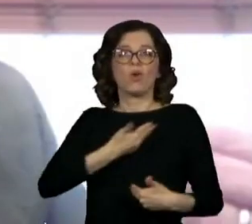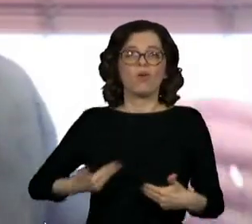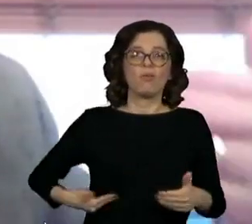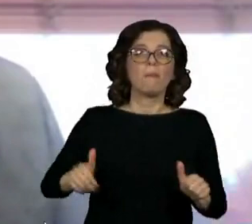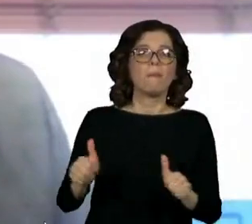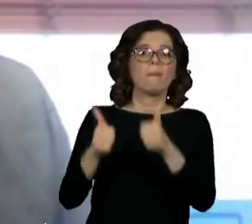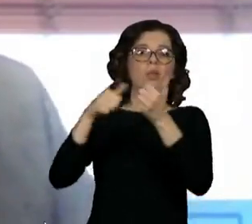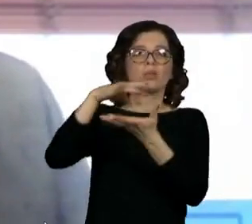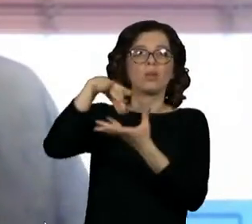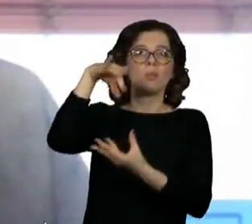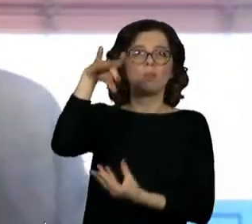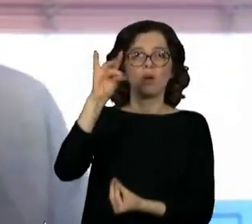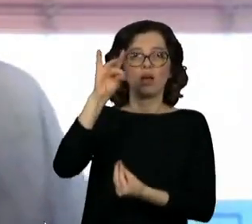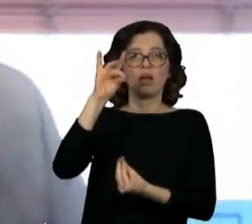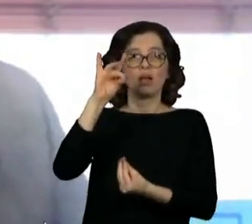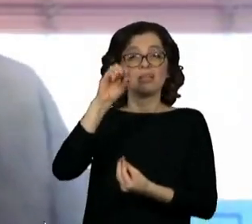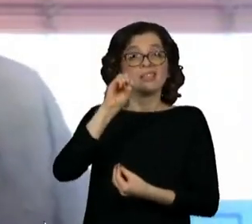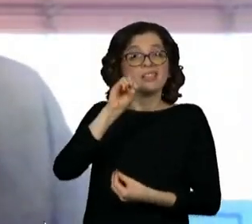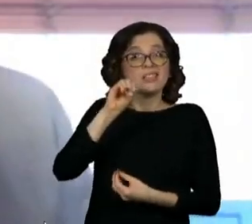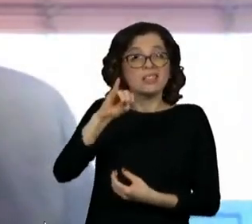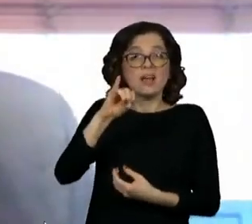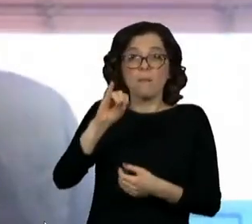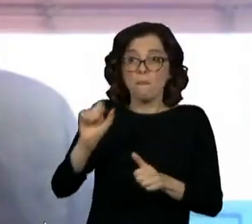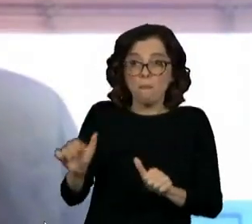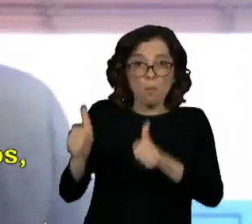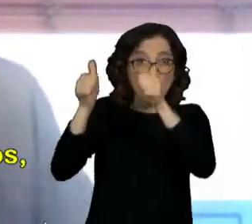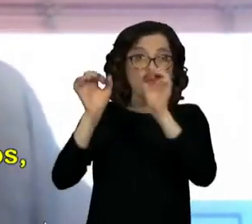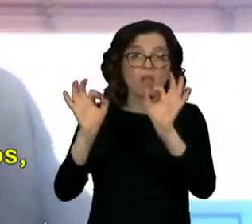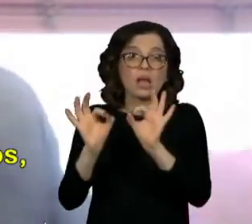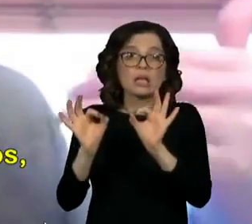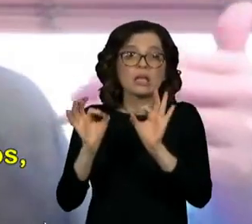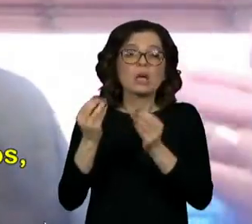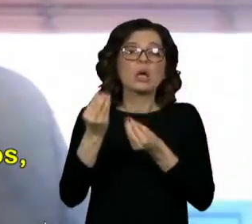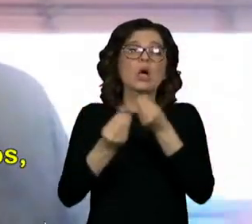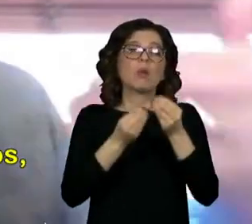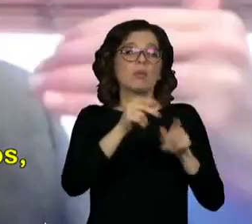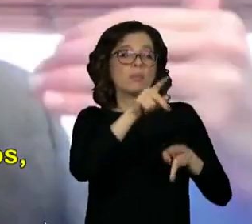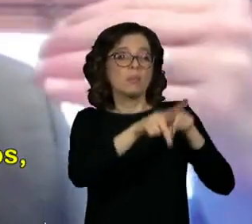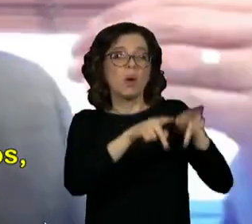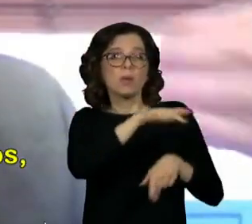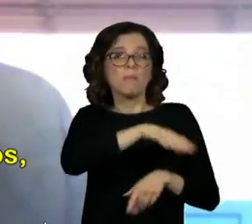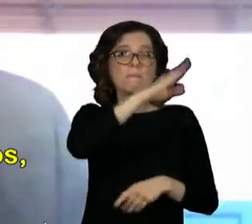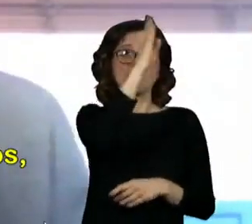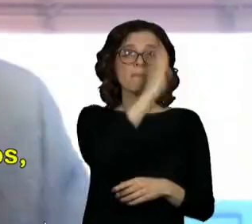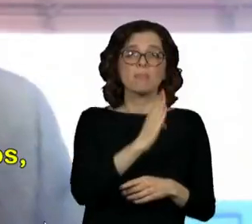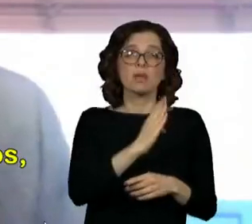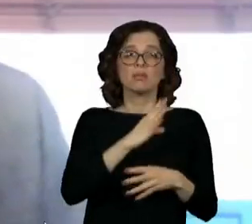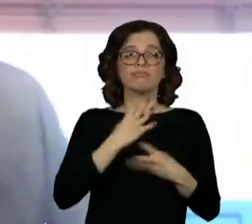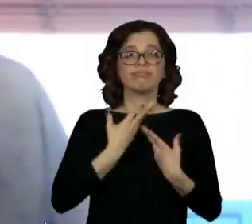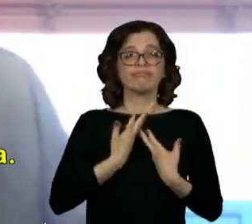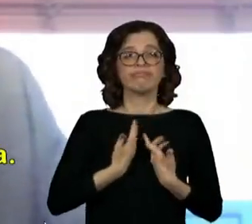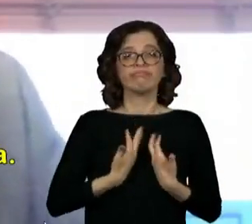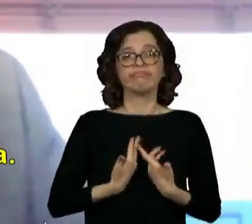the next democratic government does not perform well, if Brazilians think that it's a